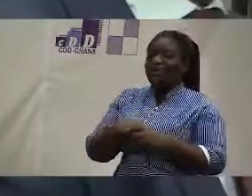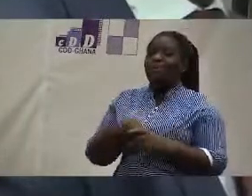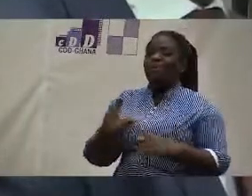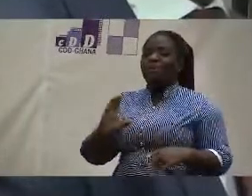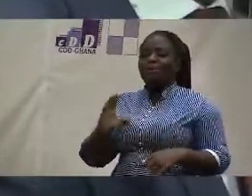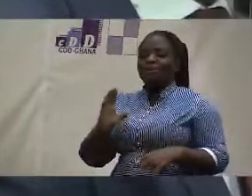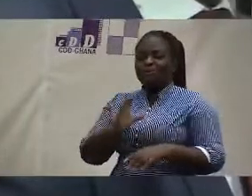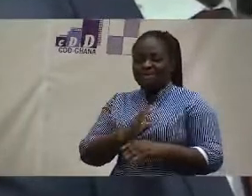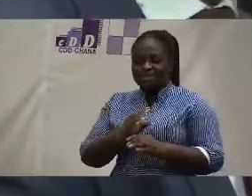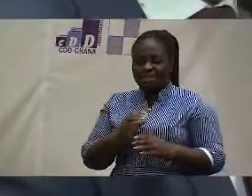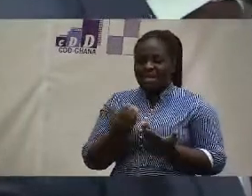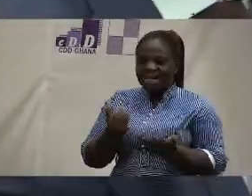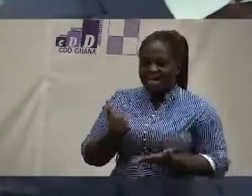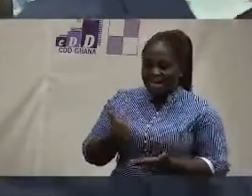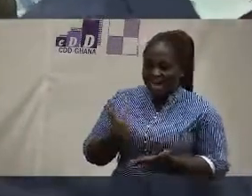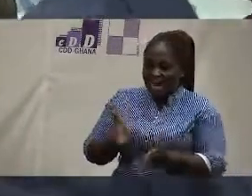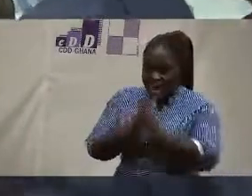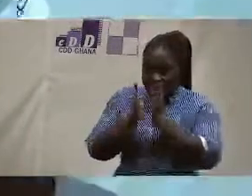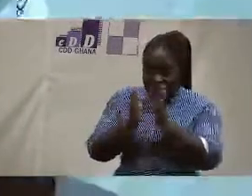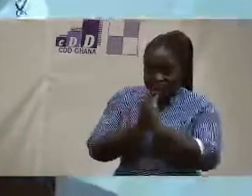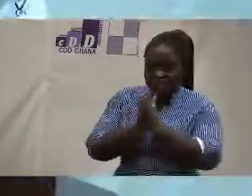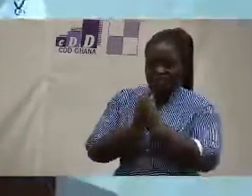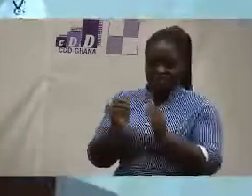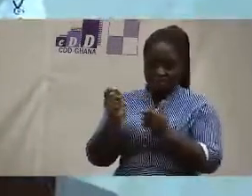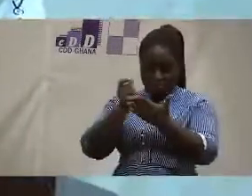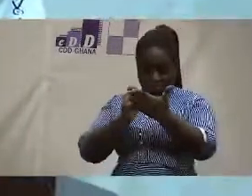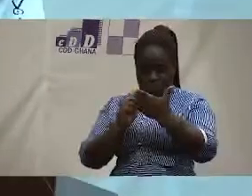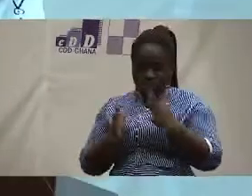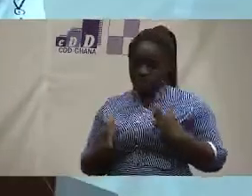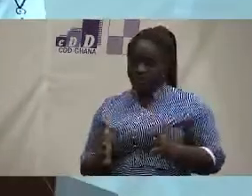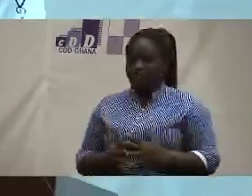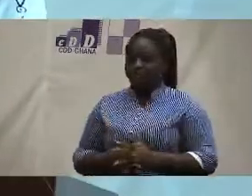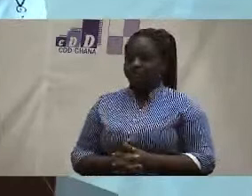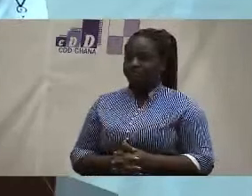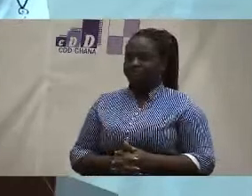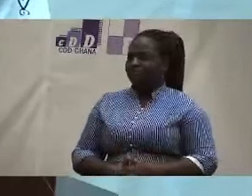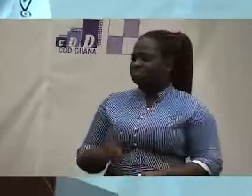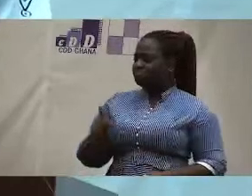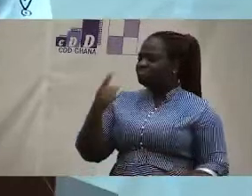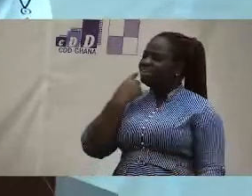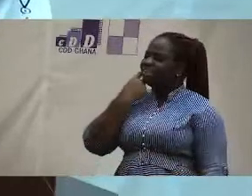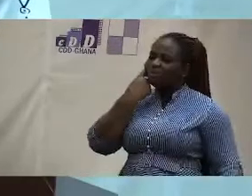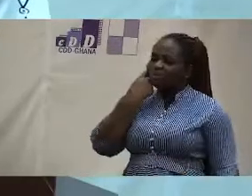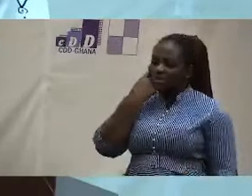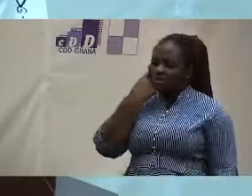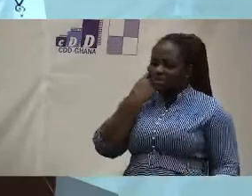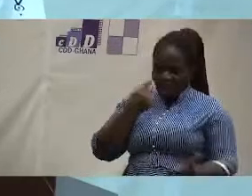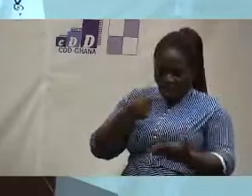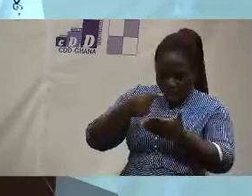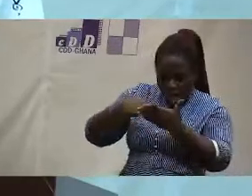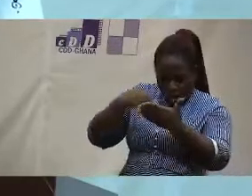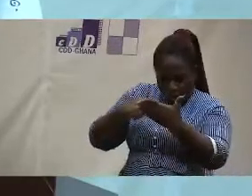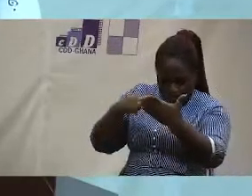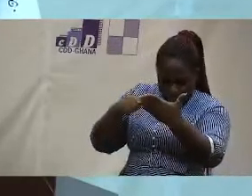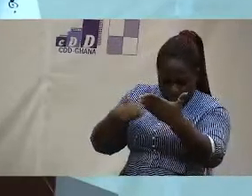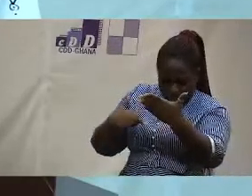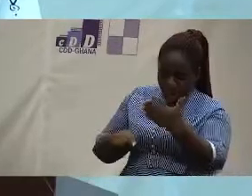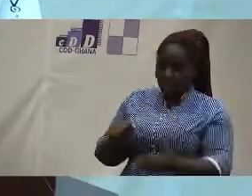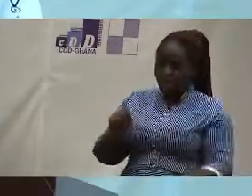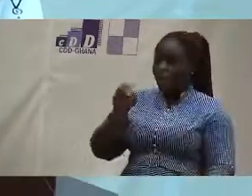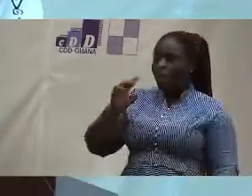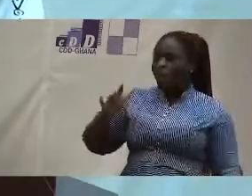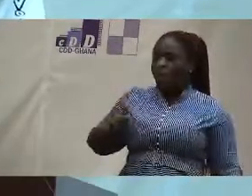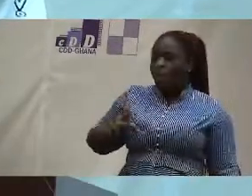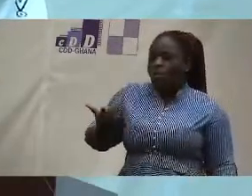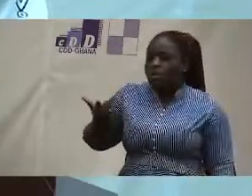in commissioned and solicited write-ups. She recently co-edited WhatsApp and